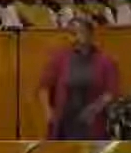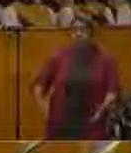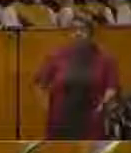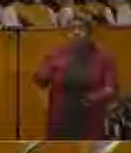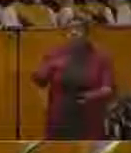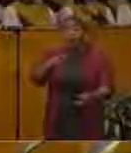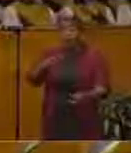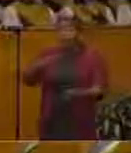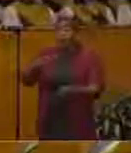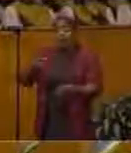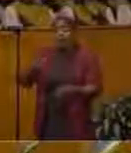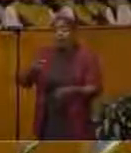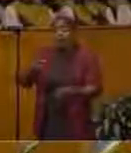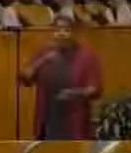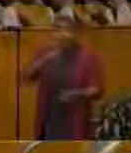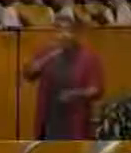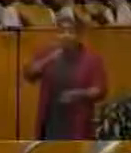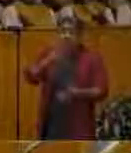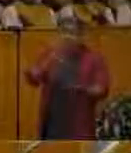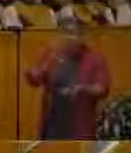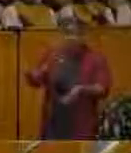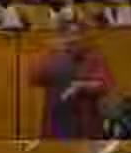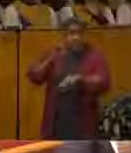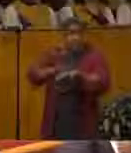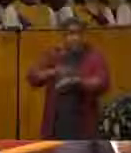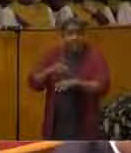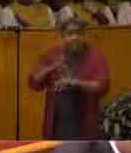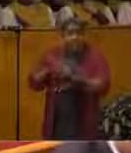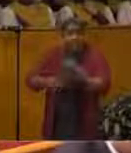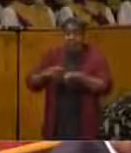And you ain't been to sorority meetings since August.